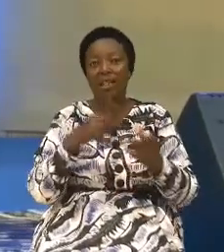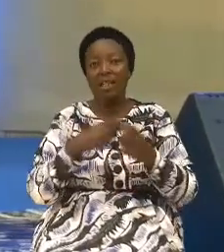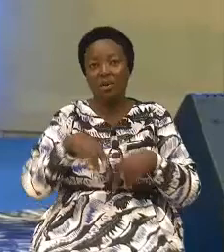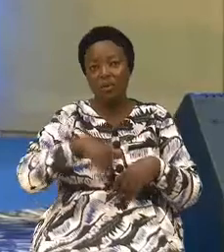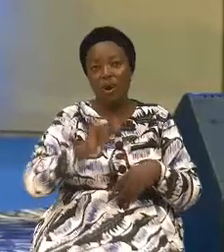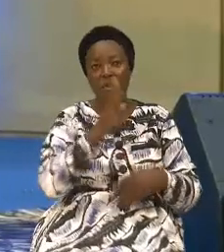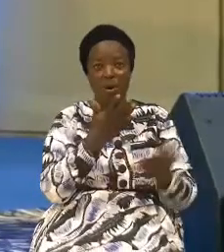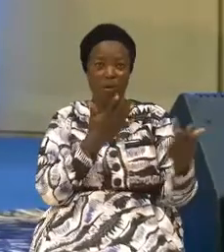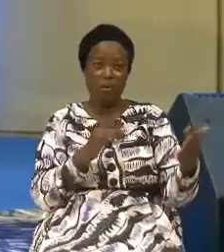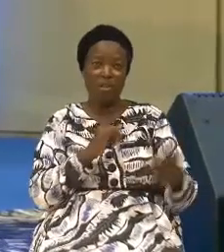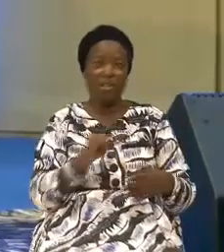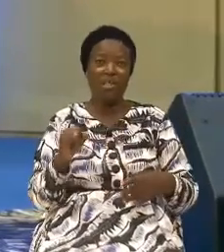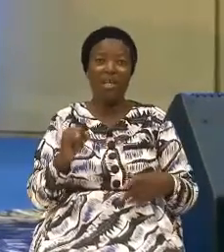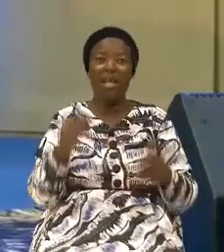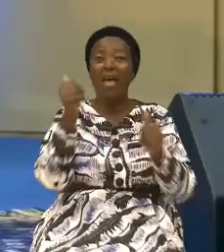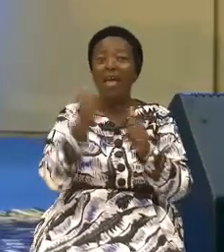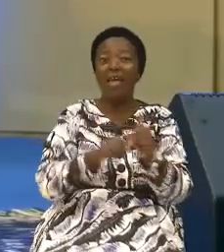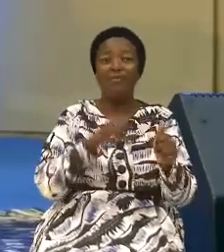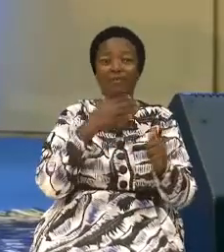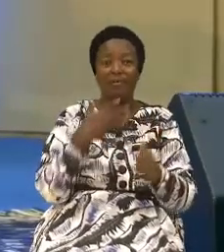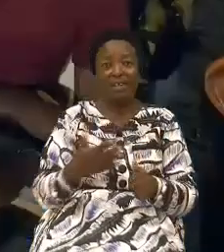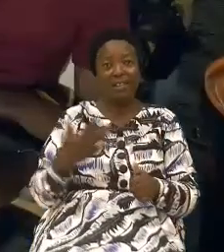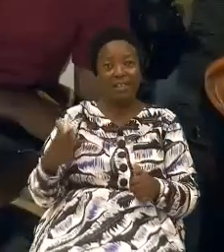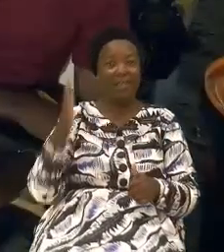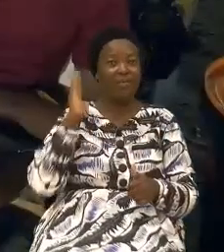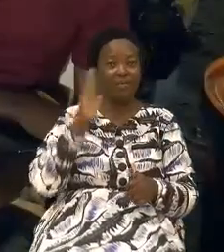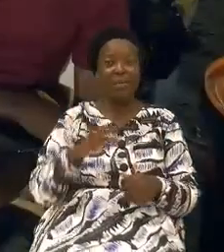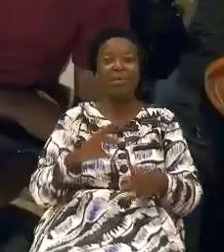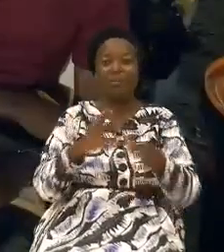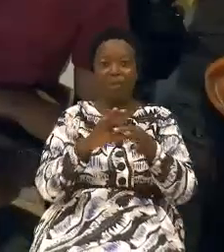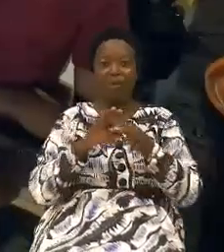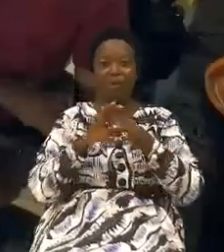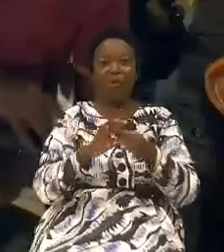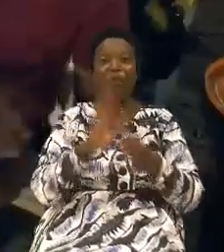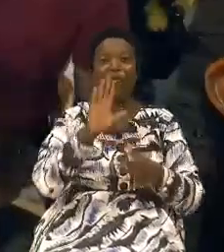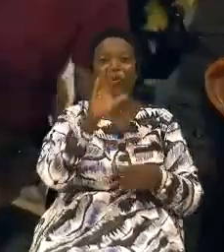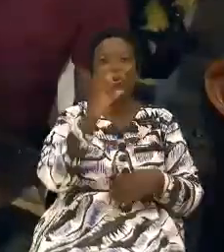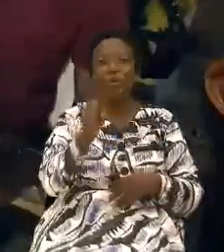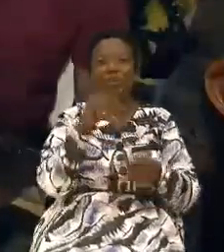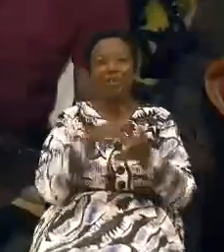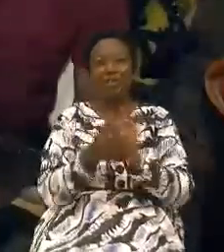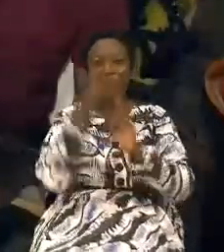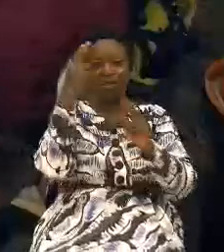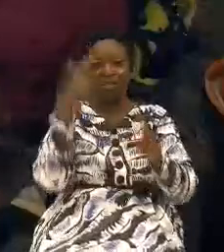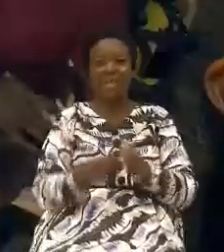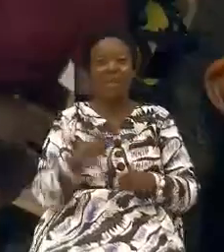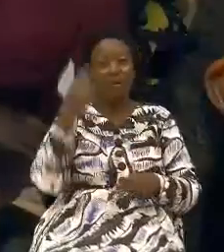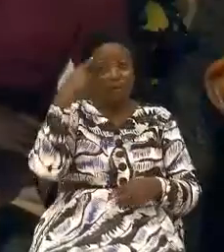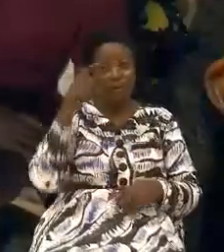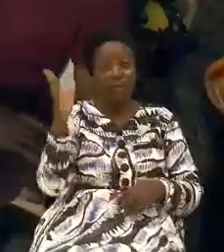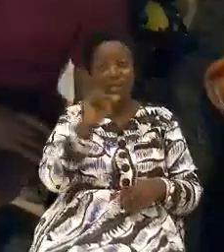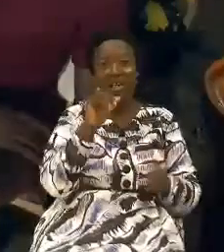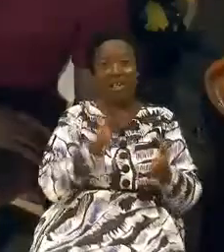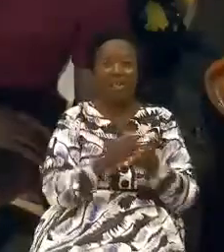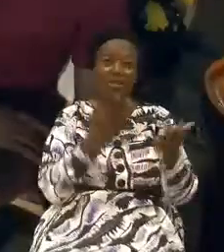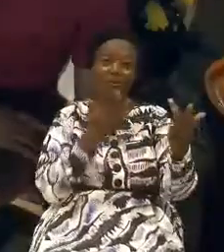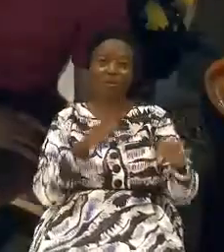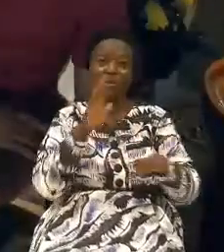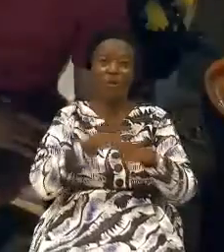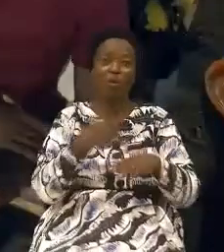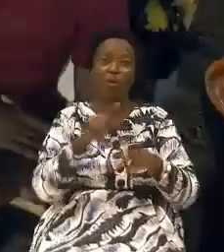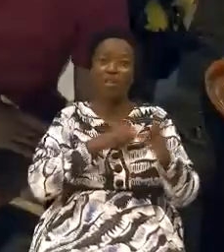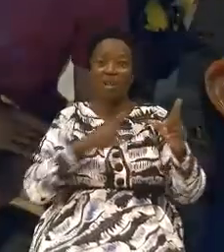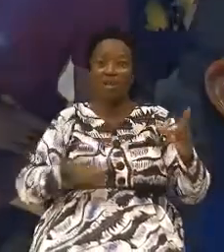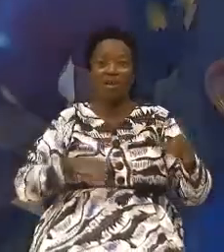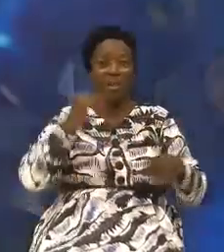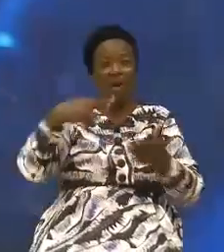waiting, everything will become yours. For they that wait upon the Lord shall renew